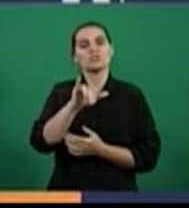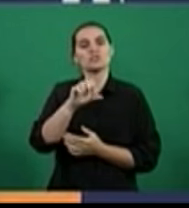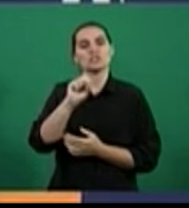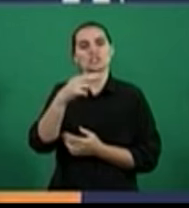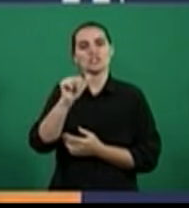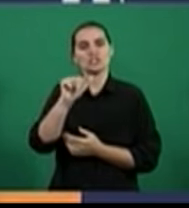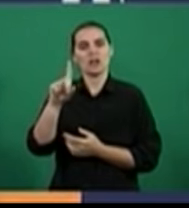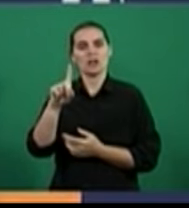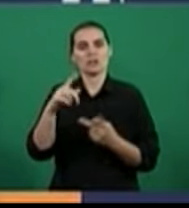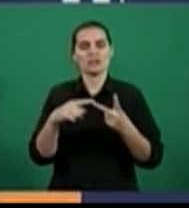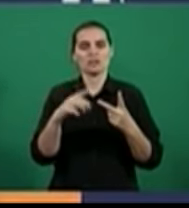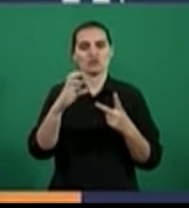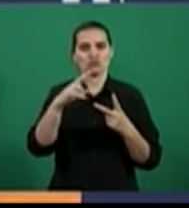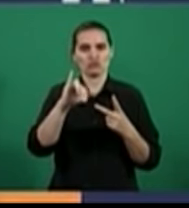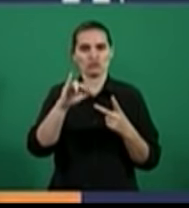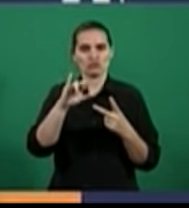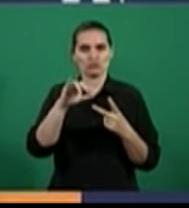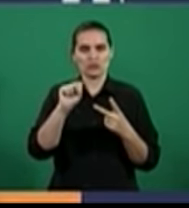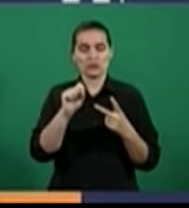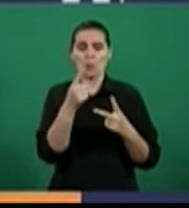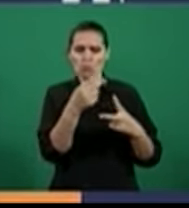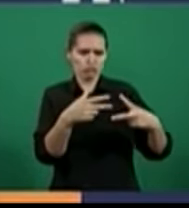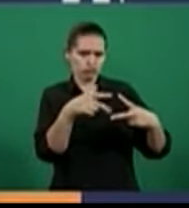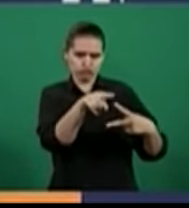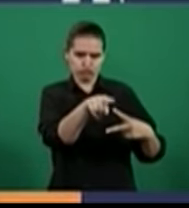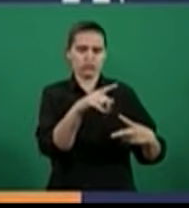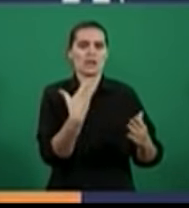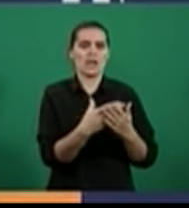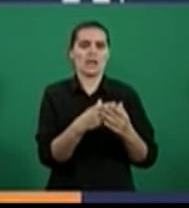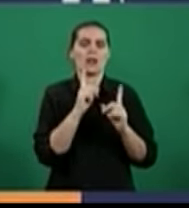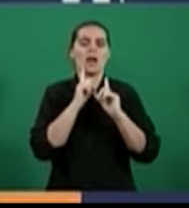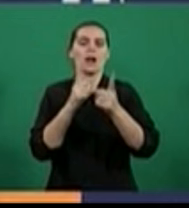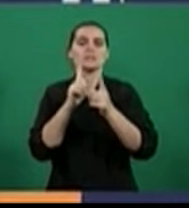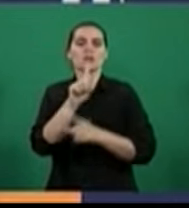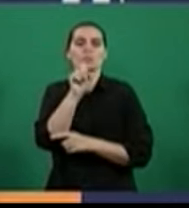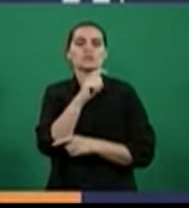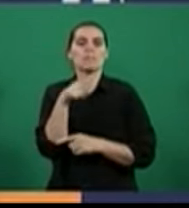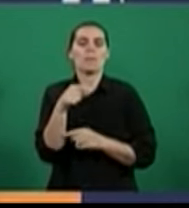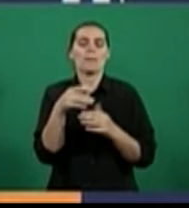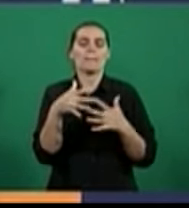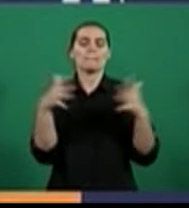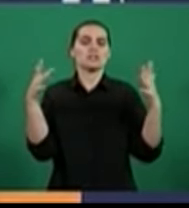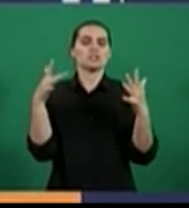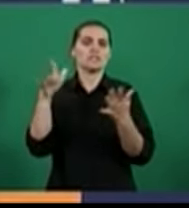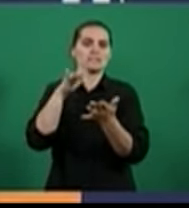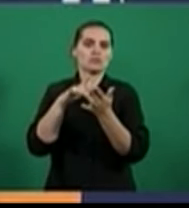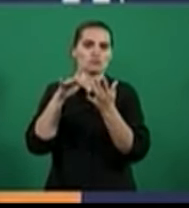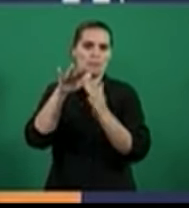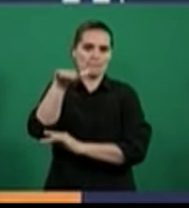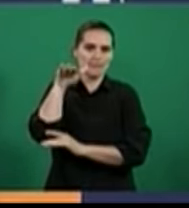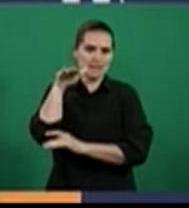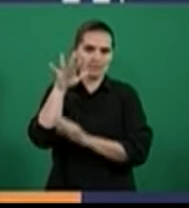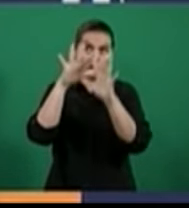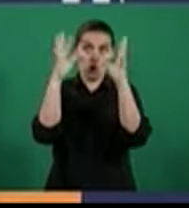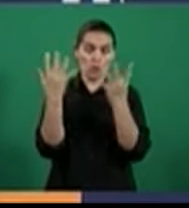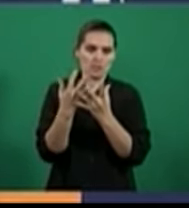one of you must deal with the pace of the major central banks and how it impacts on our pace,